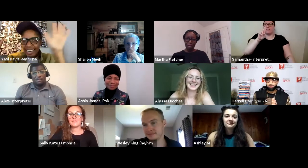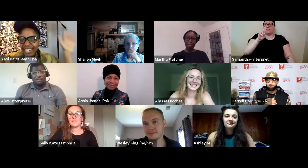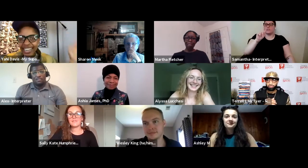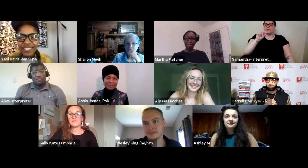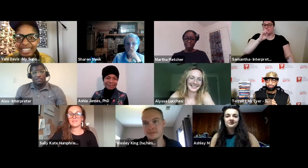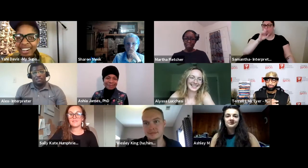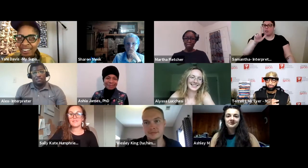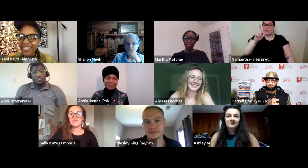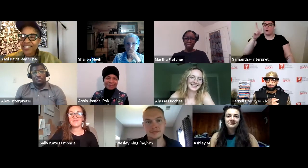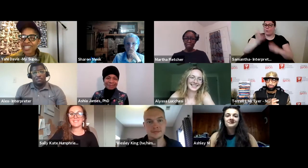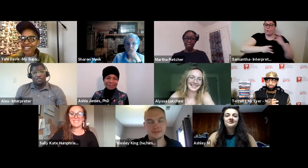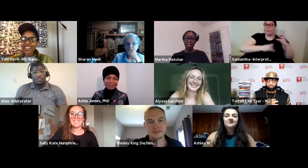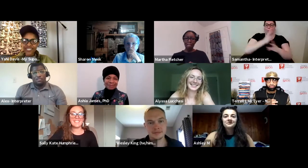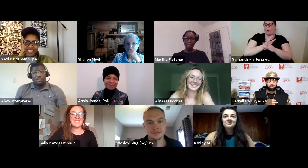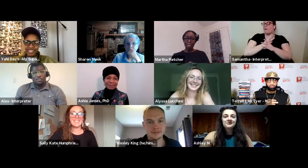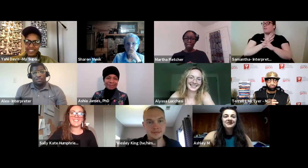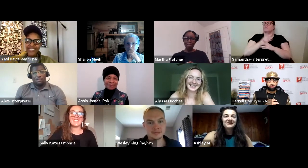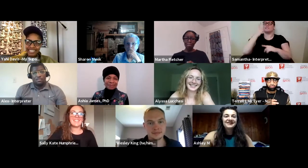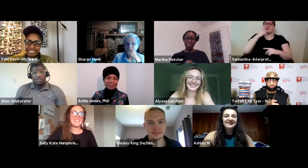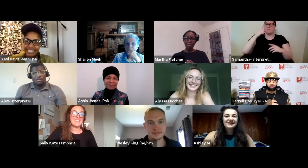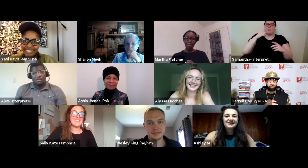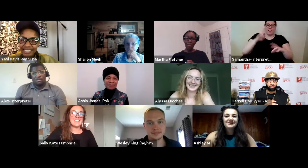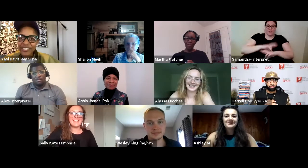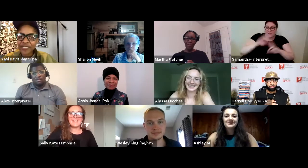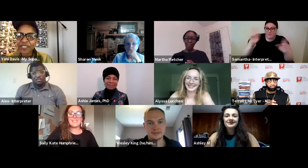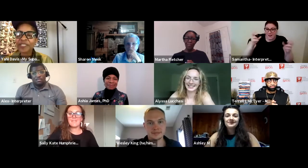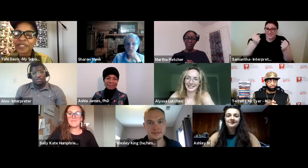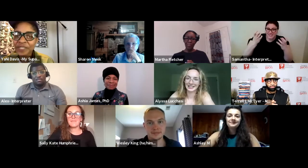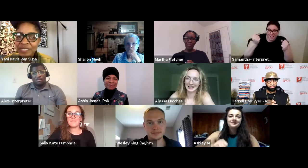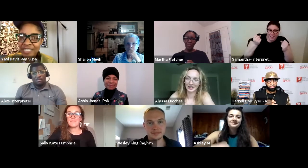webinar, here we go. Here we go. Here we go.